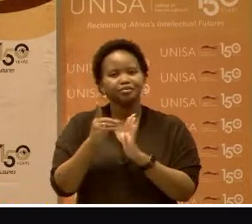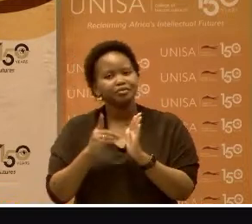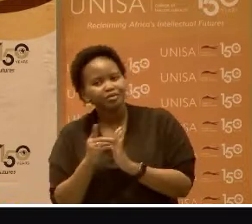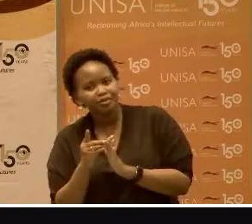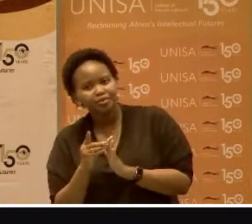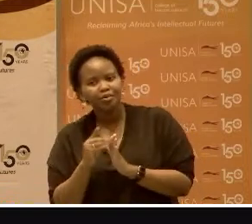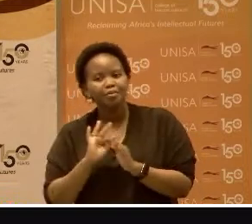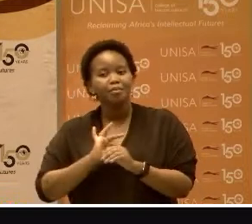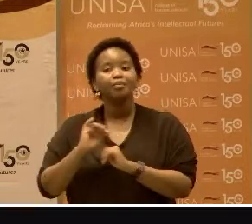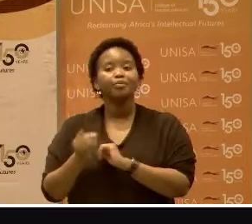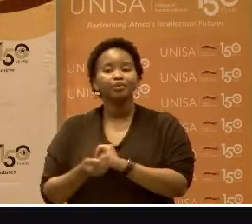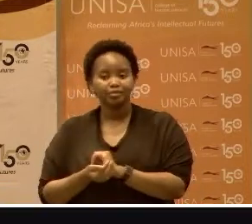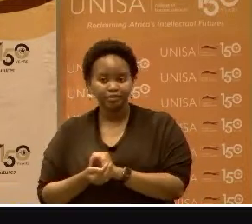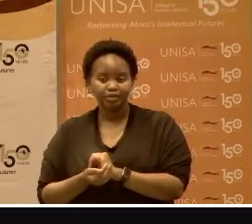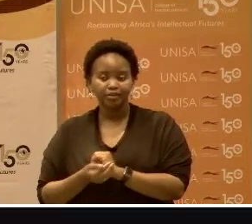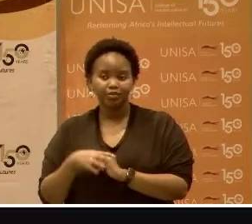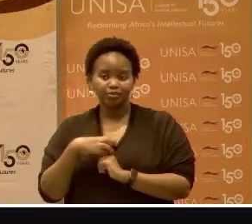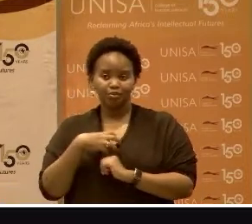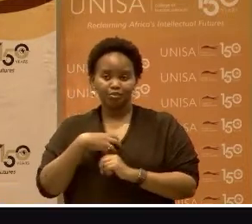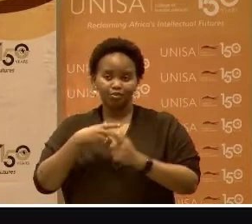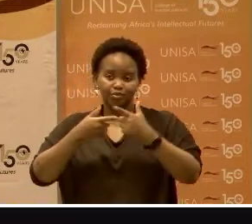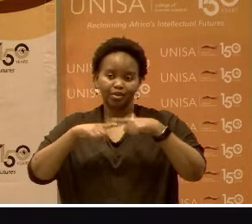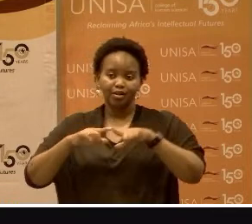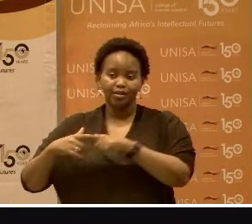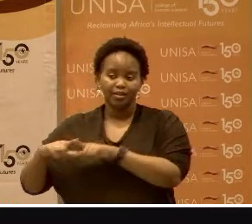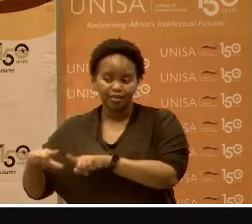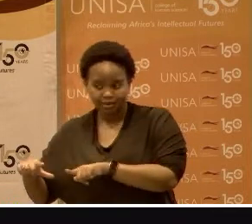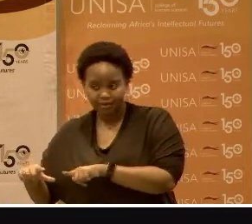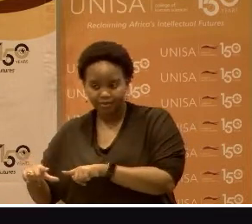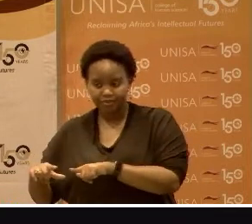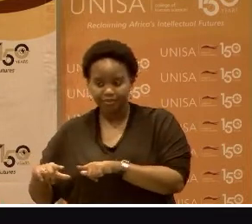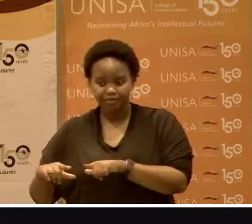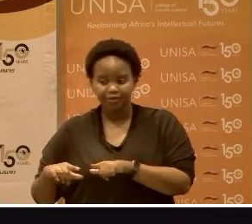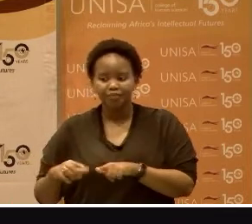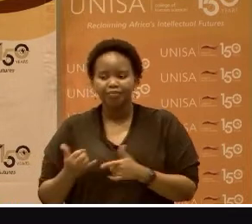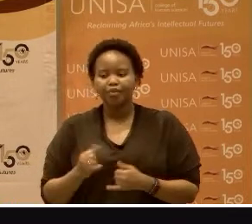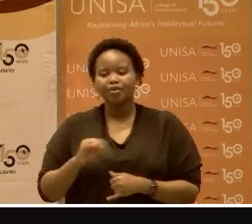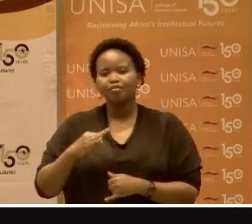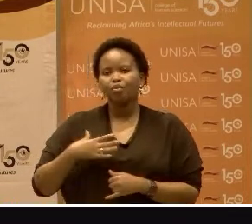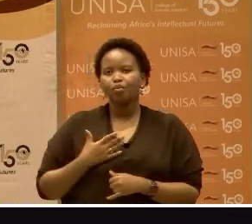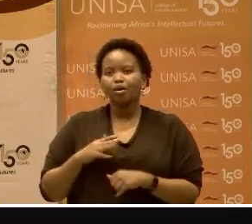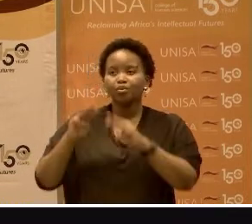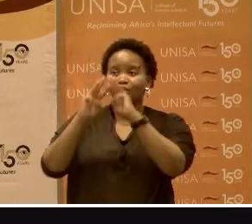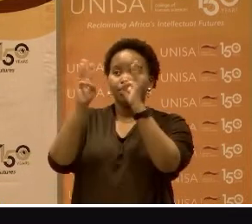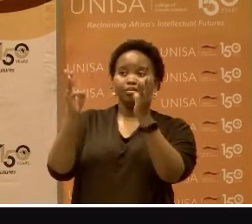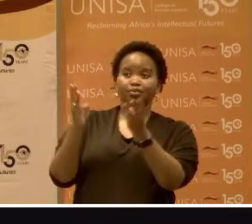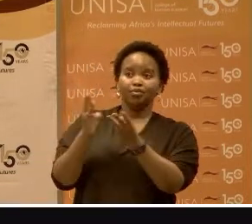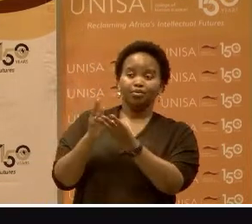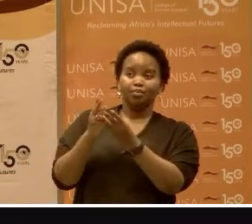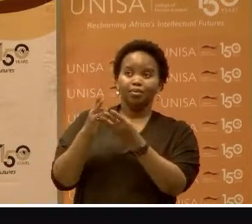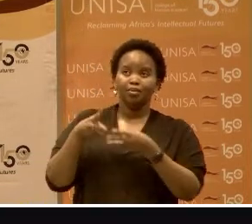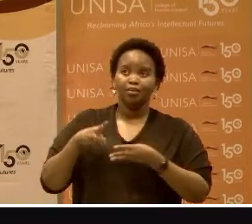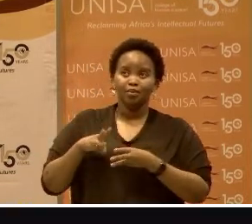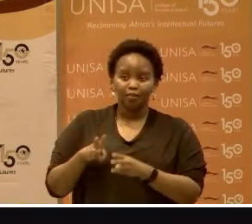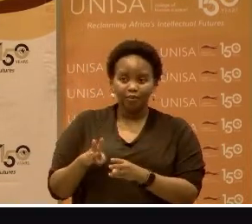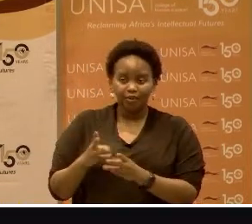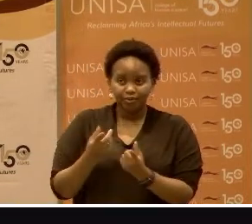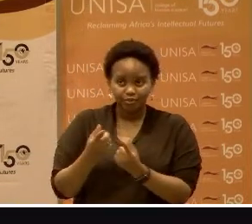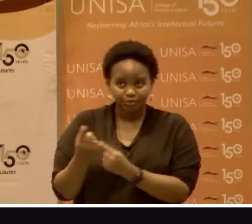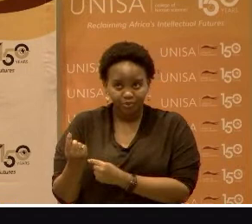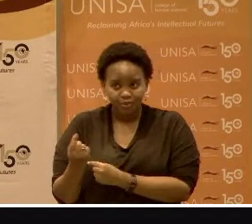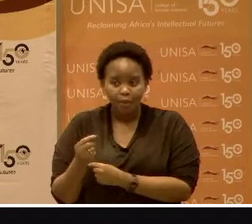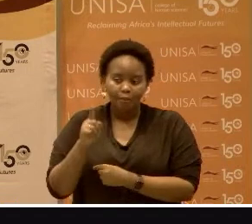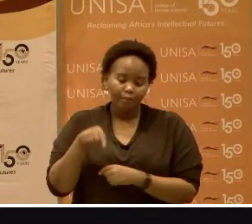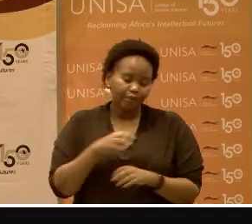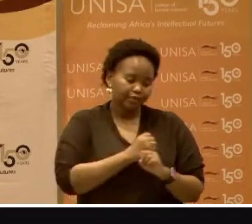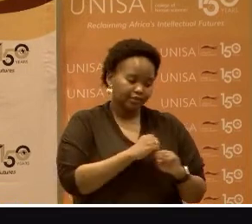What about if we introduce indigenous languages into the curriculum of all our library schools? Instead of encouraging the students to learn